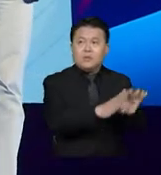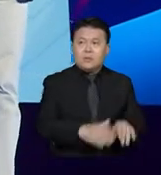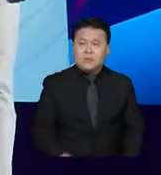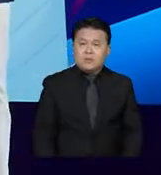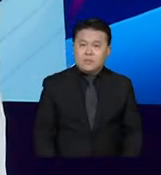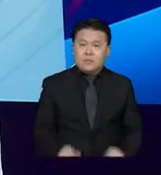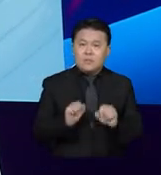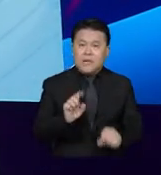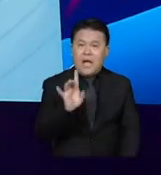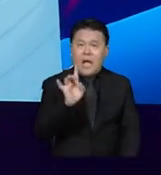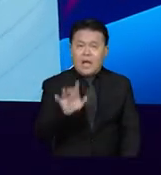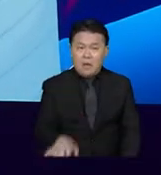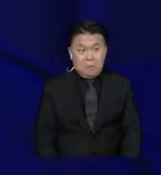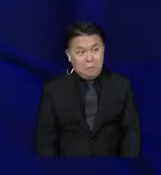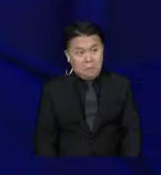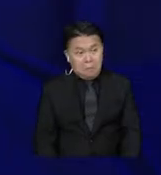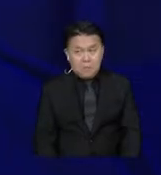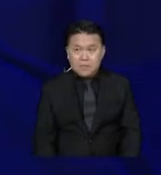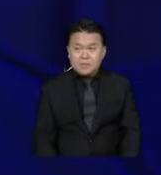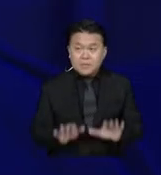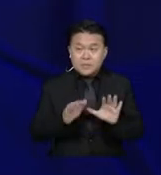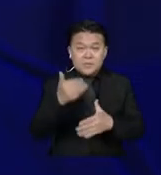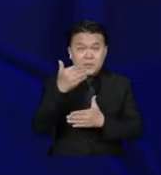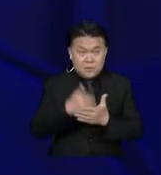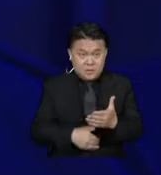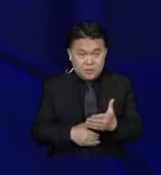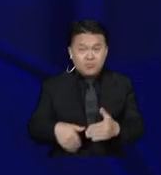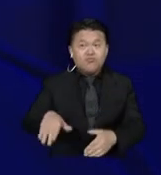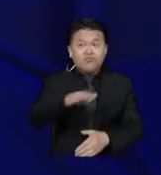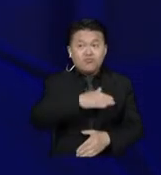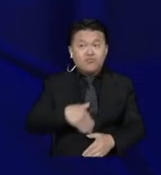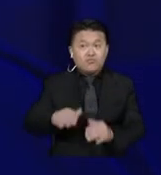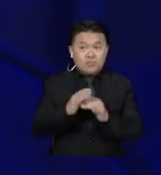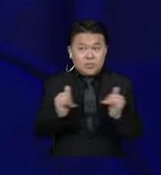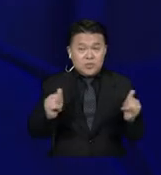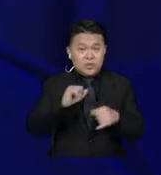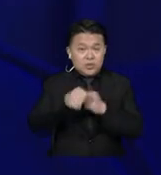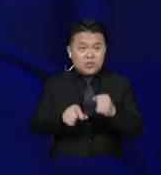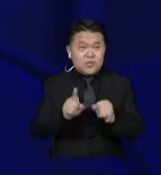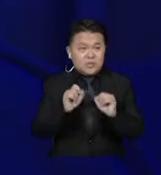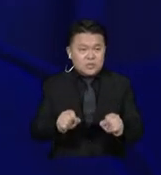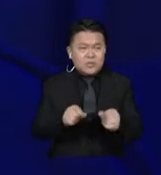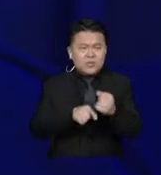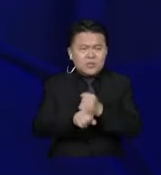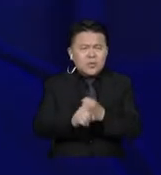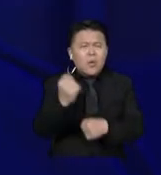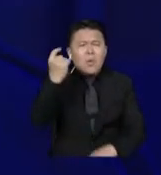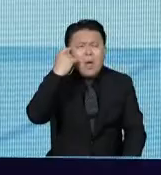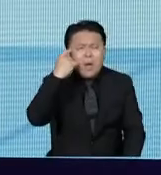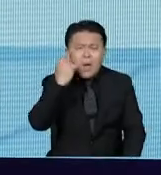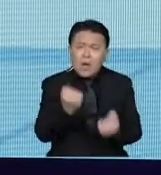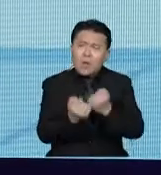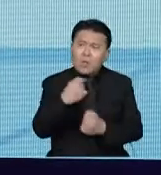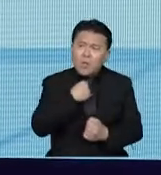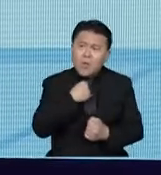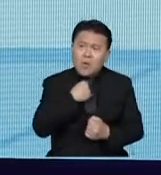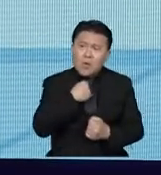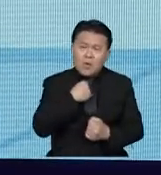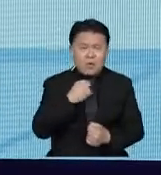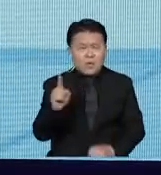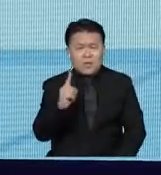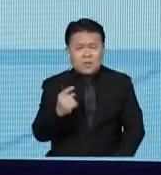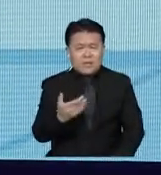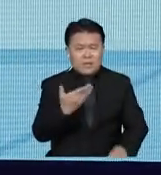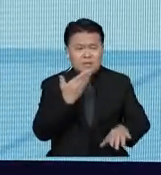to explain how our species became so successful, it must be something in addition to these traits